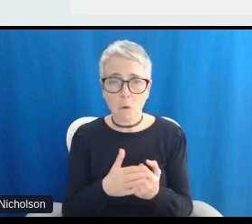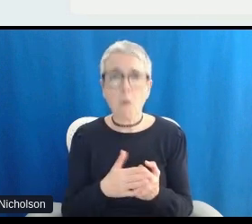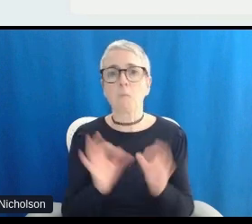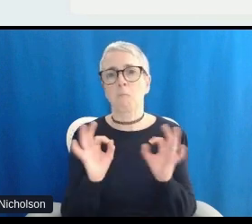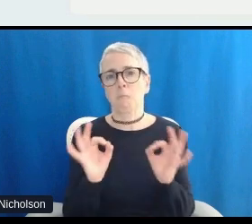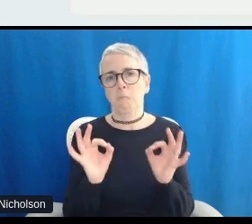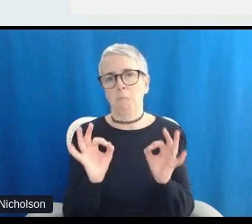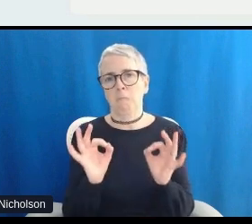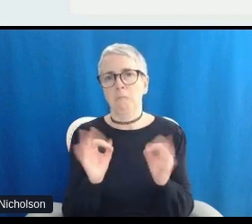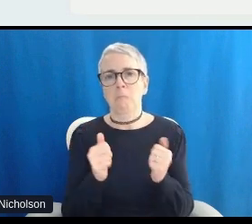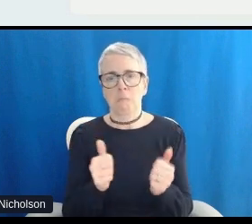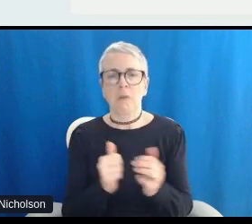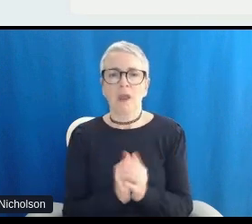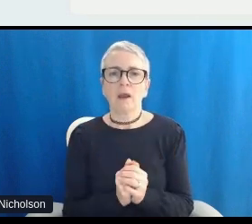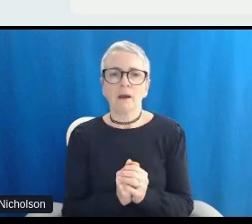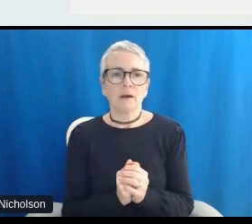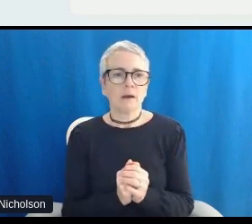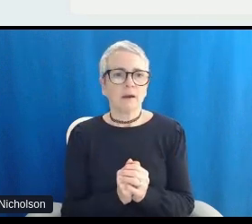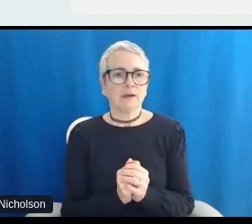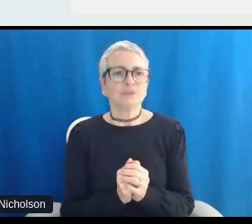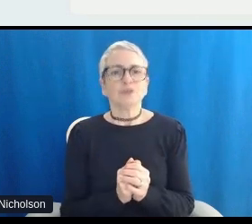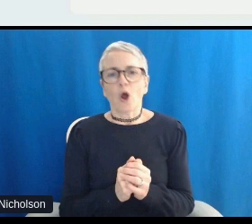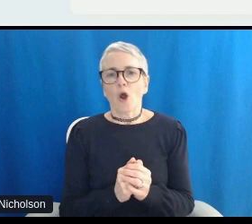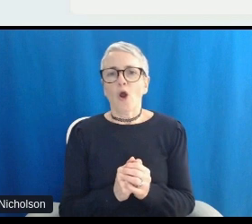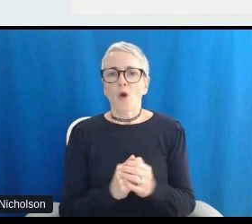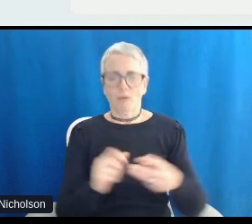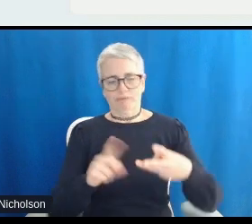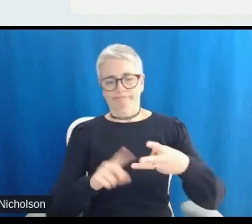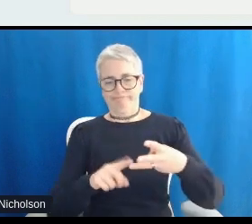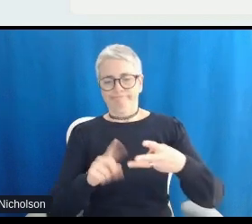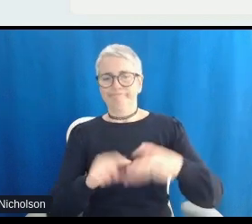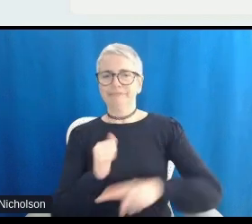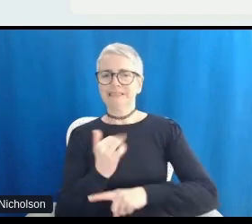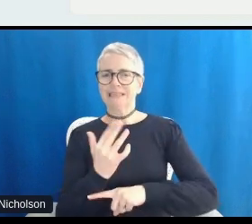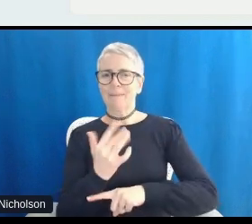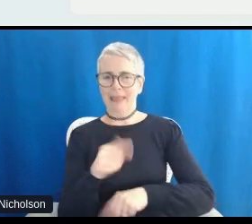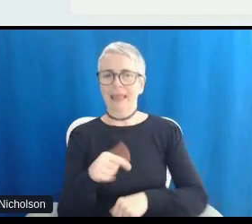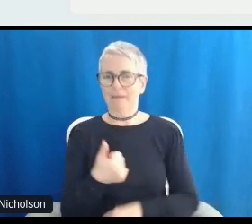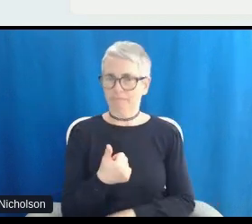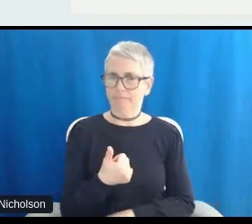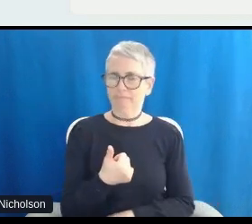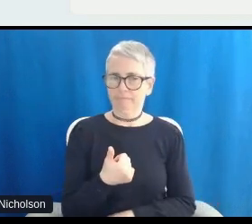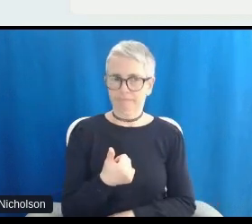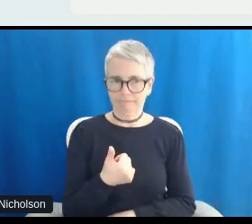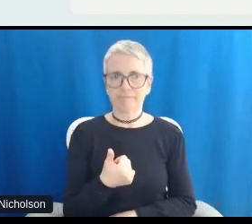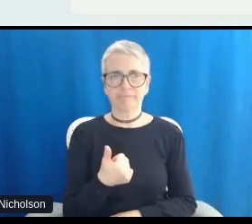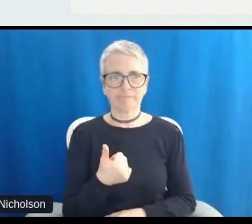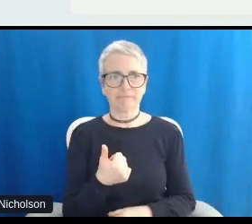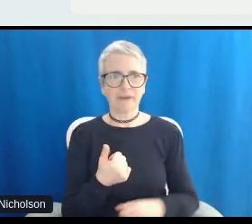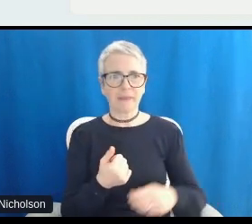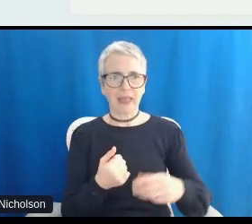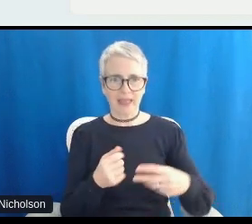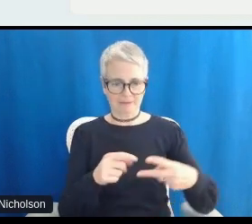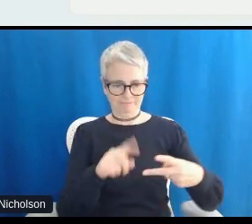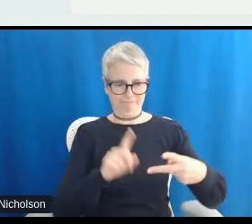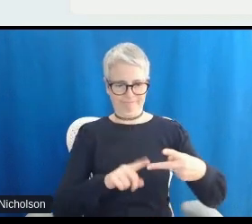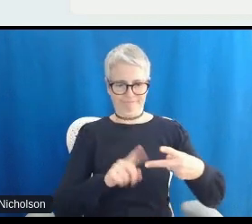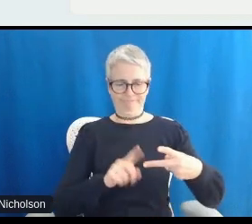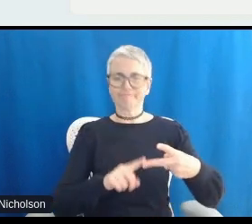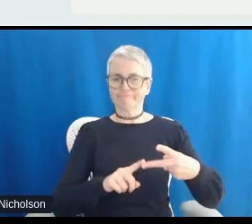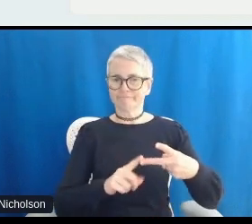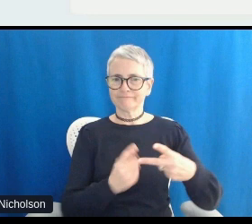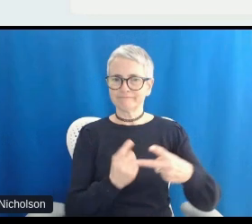yeah, sapling winning with 47%, and then seedling down at 37 is the next highest.